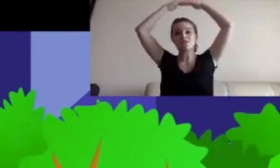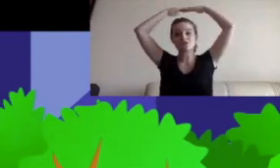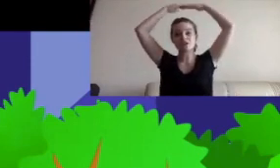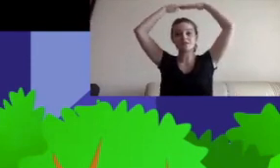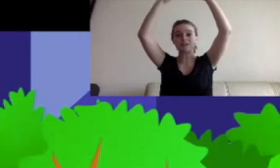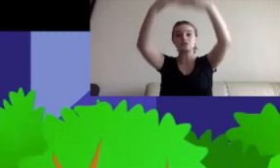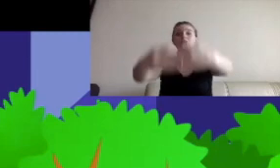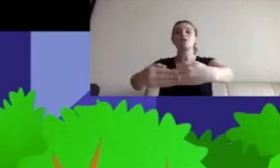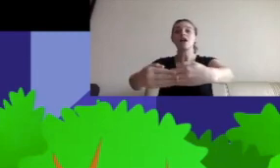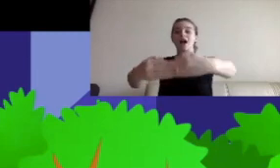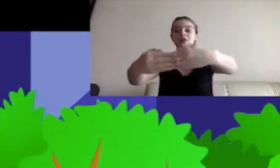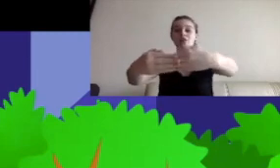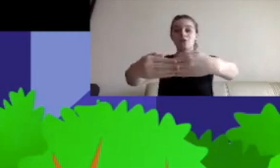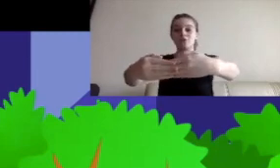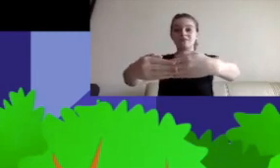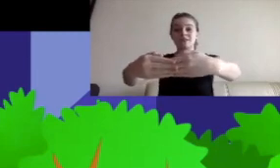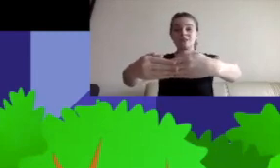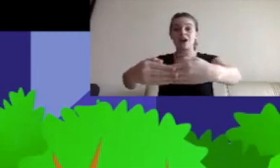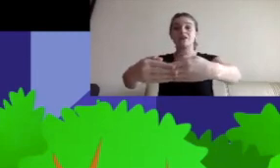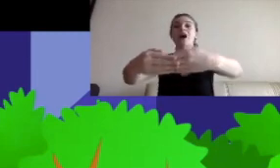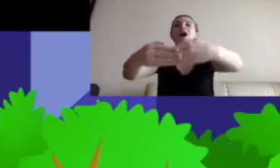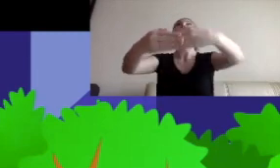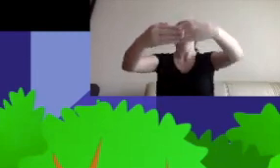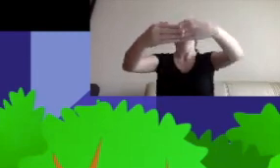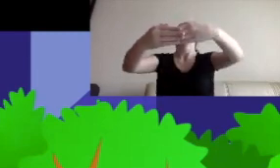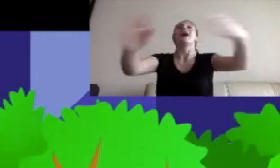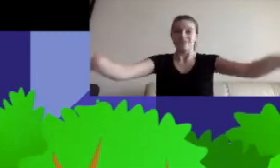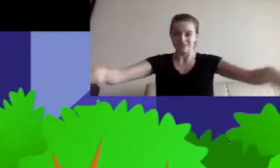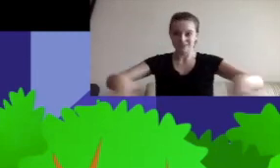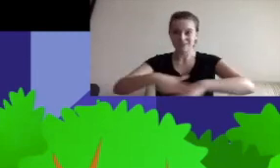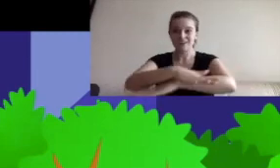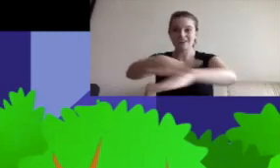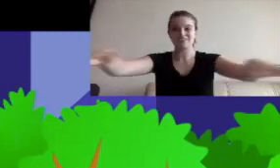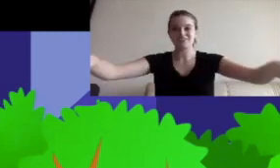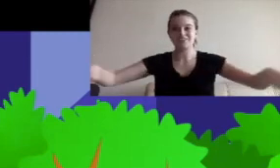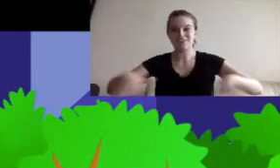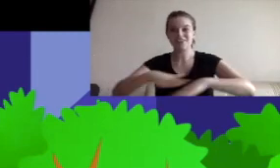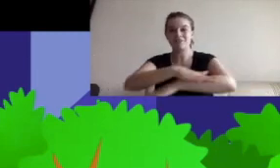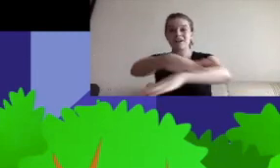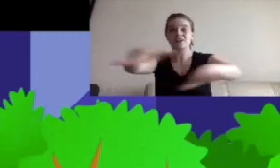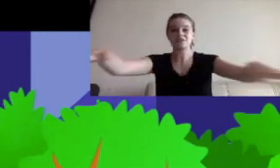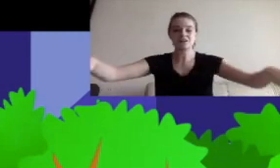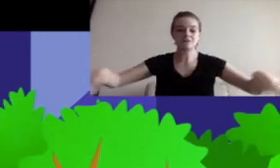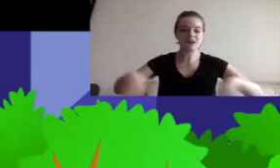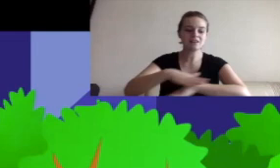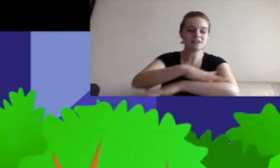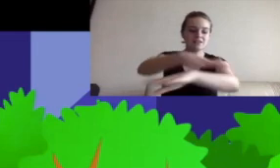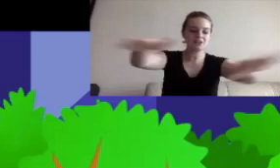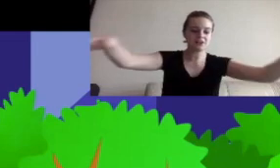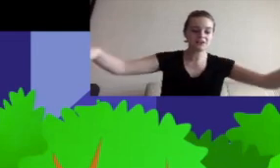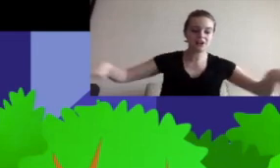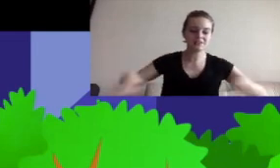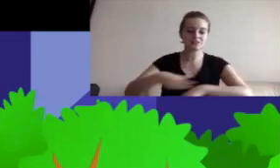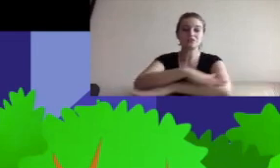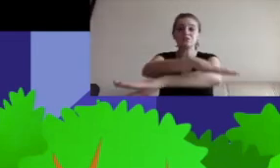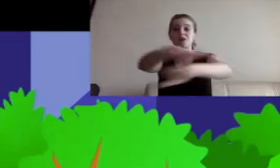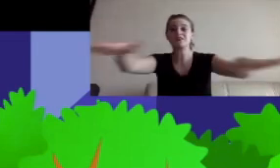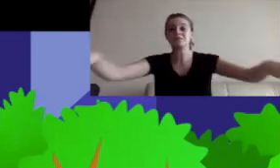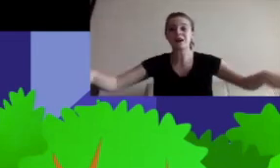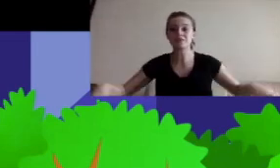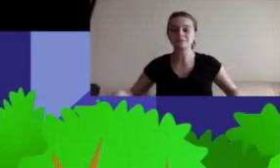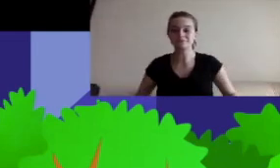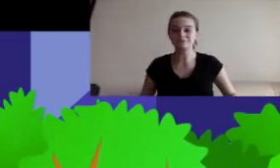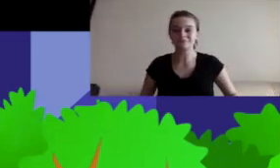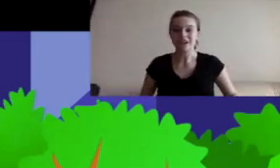tree and the tree was in the hole and the hole was in the ground and the green grass grew all around and the green grass grew